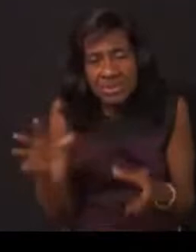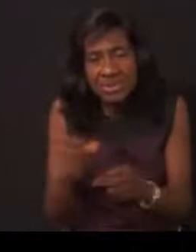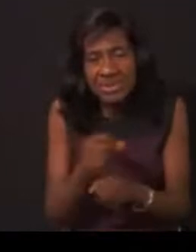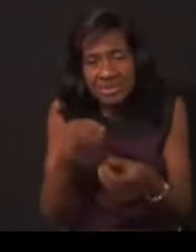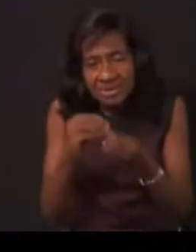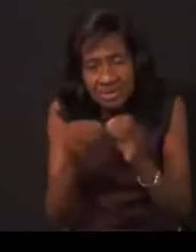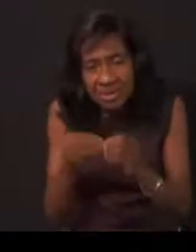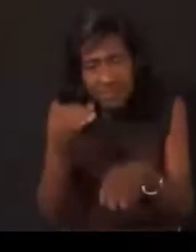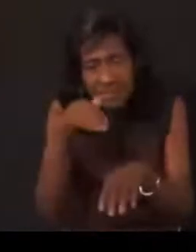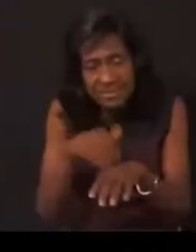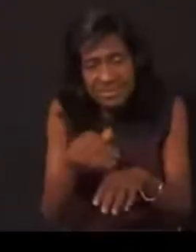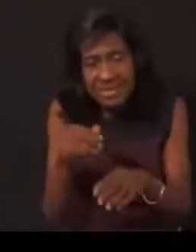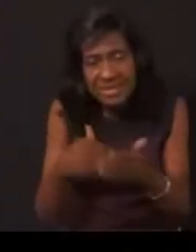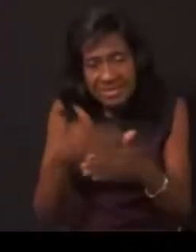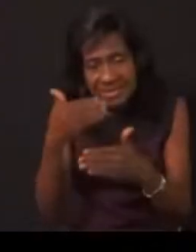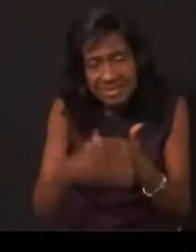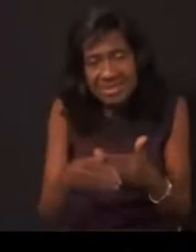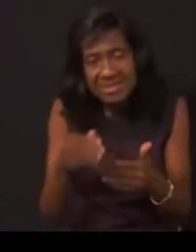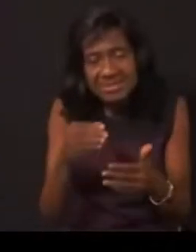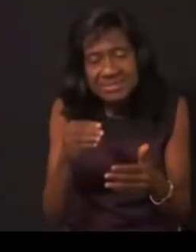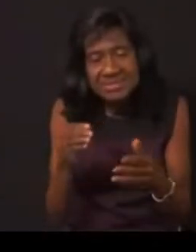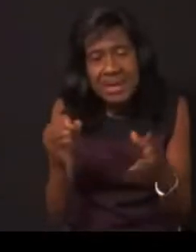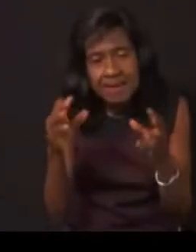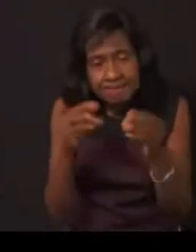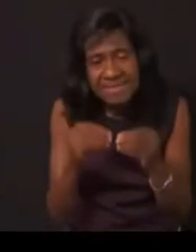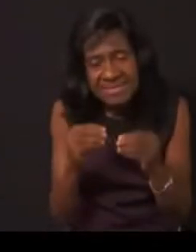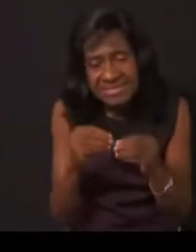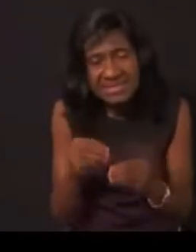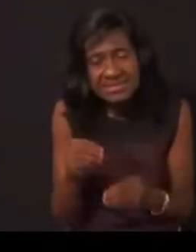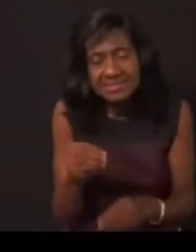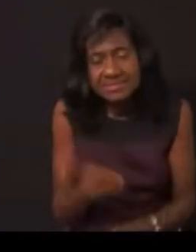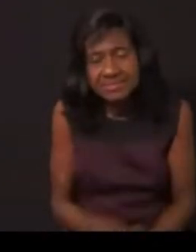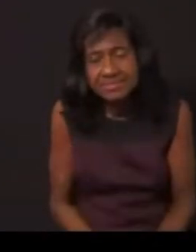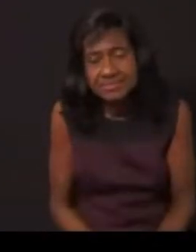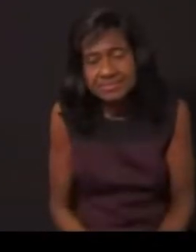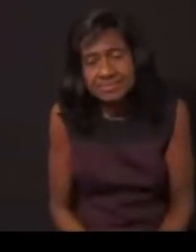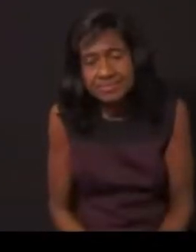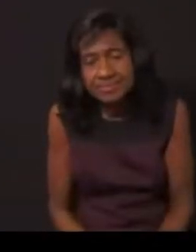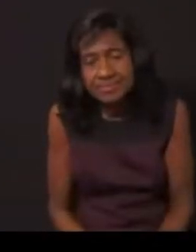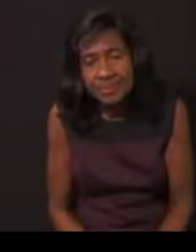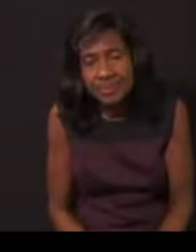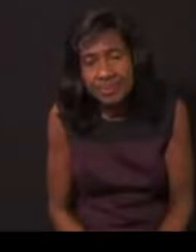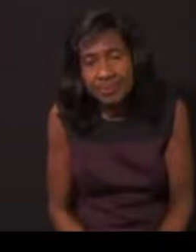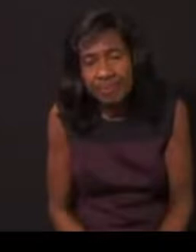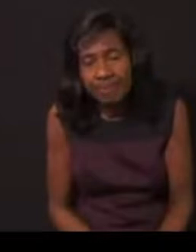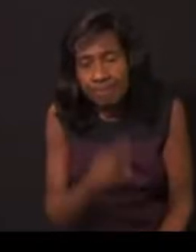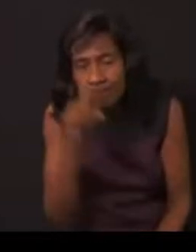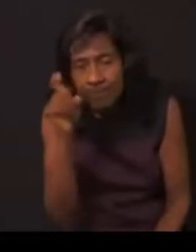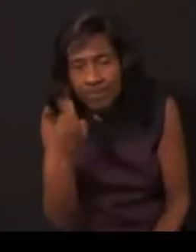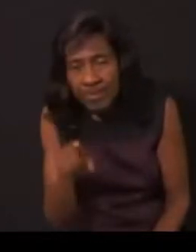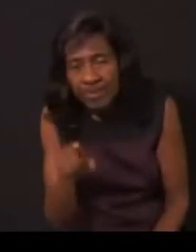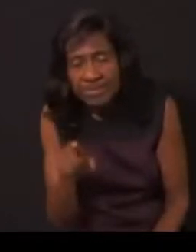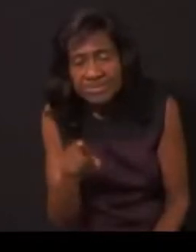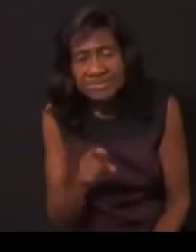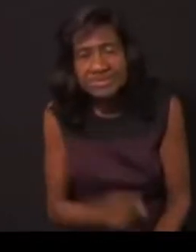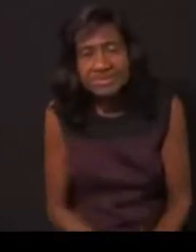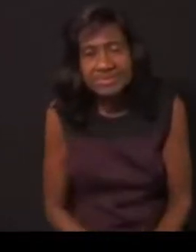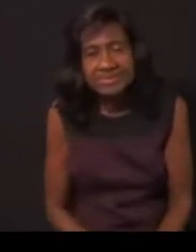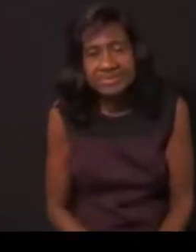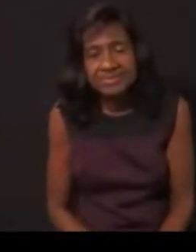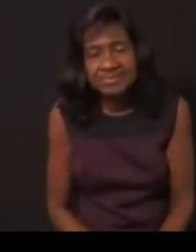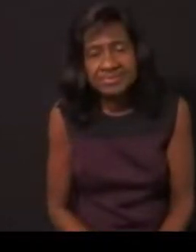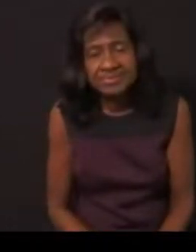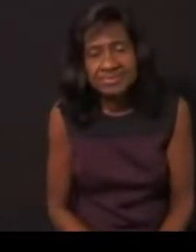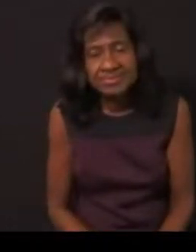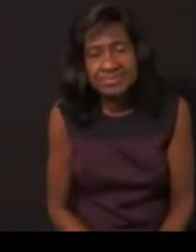will get the numbers for you. Thank you. Yes. Can you say, this perhaps is a question for